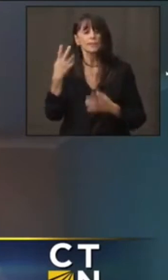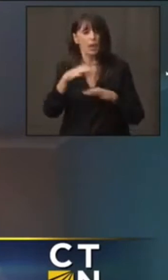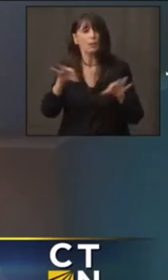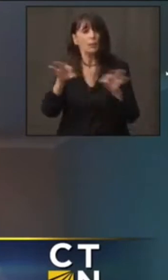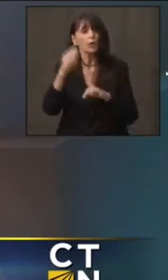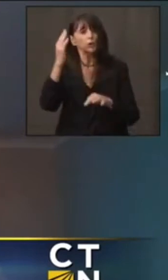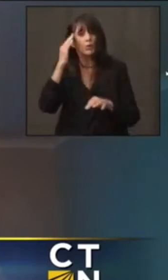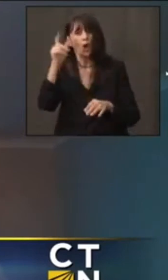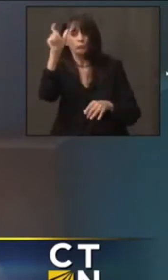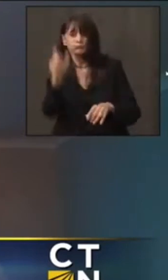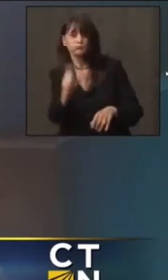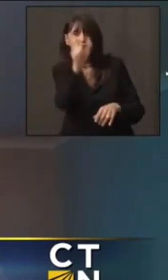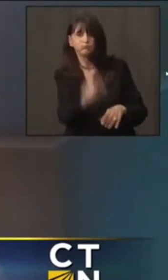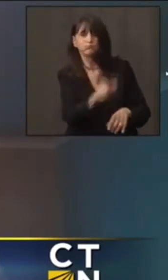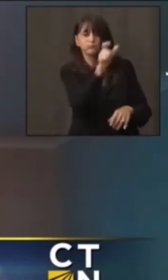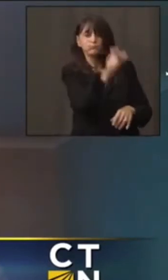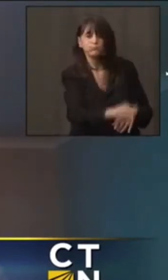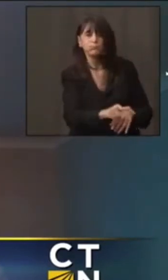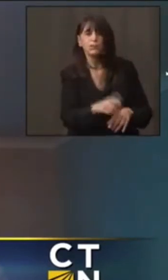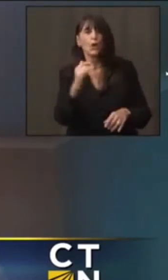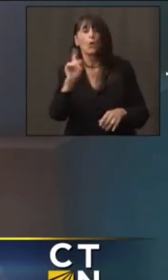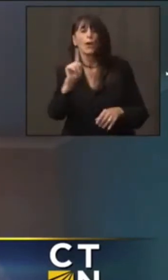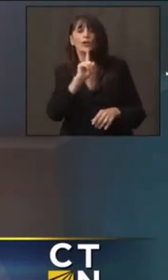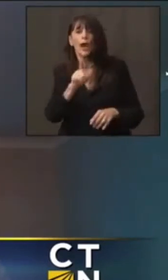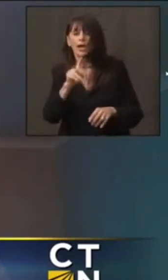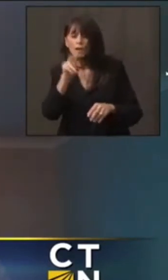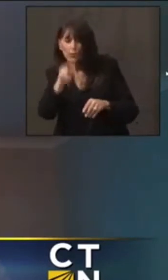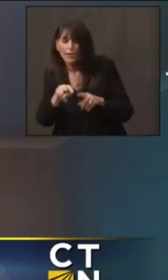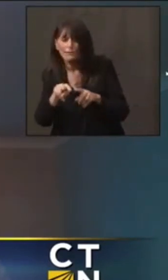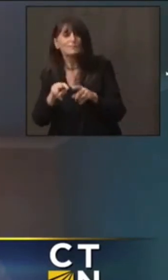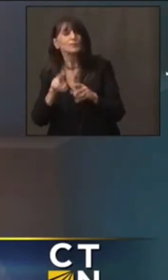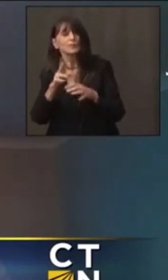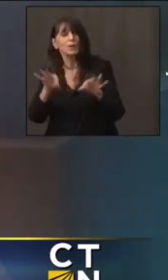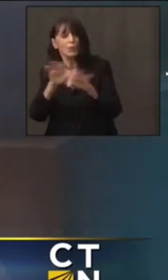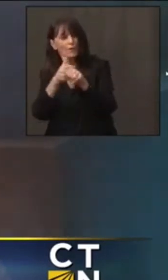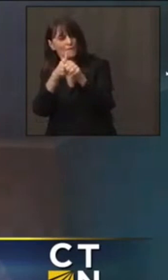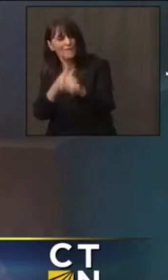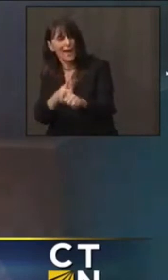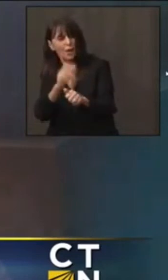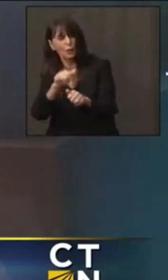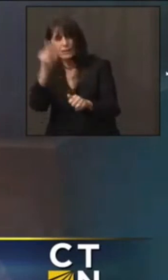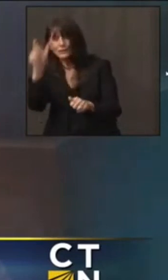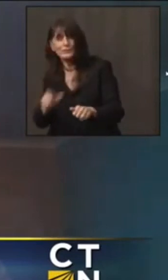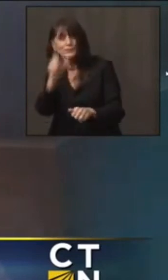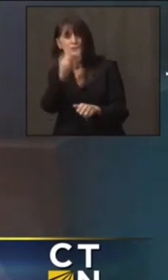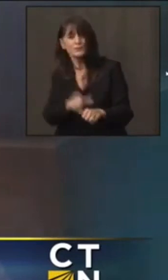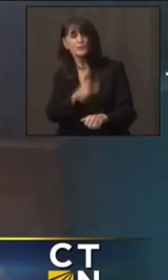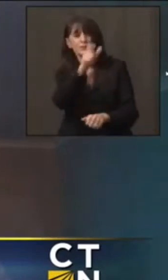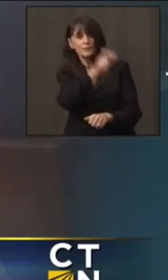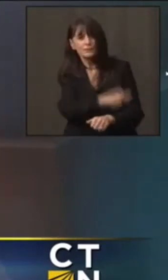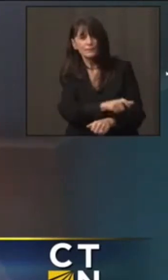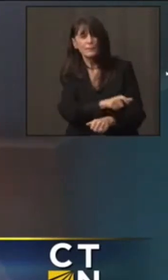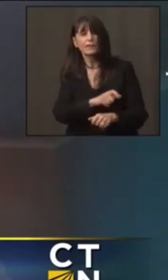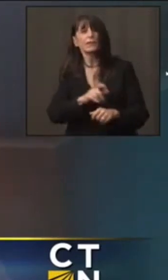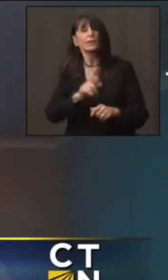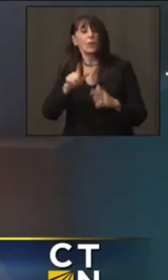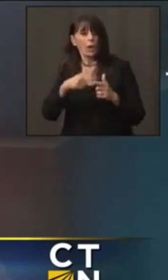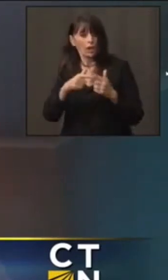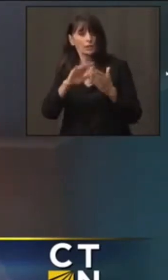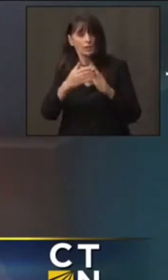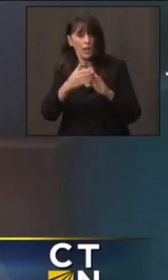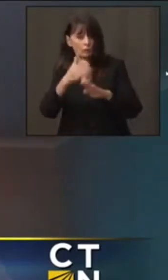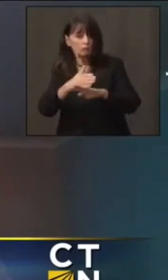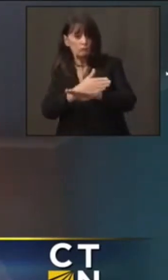is on this alert level and limit your activities accordingly. until such time as things turn around in